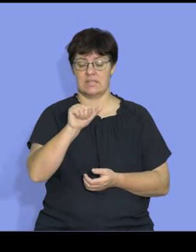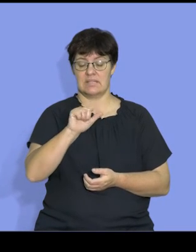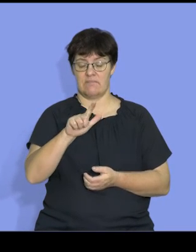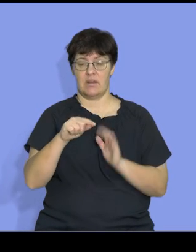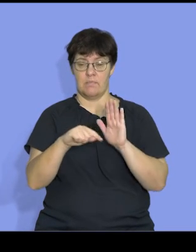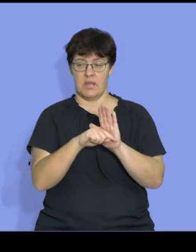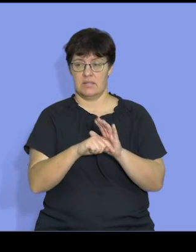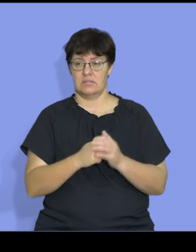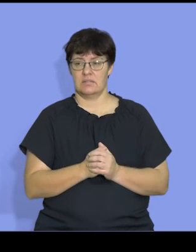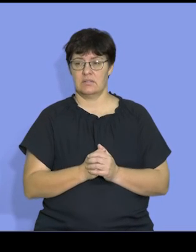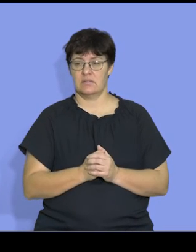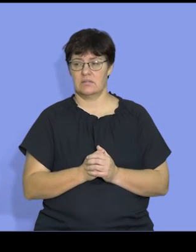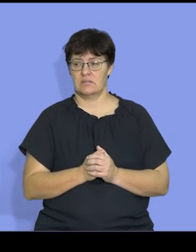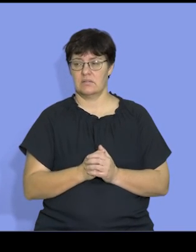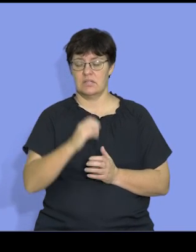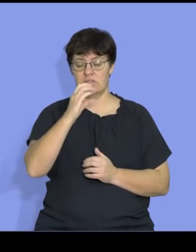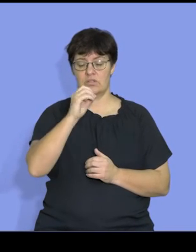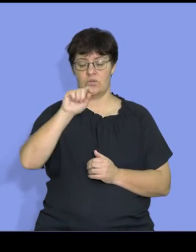0.67, okay, minus